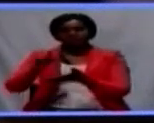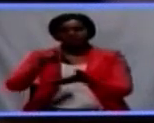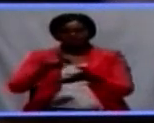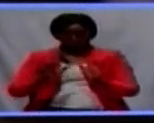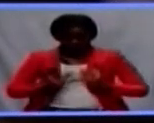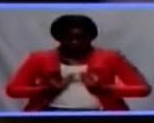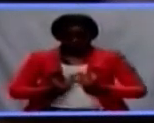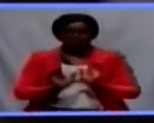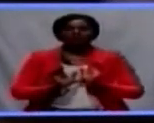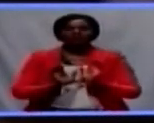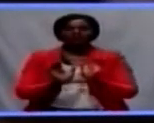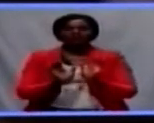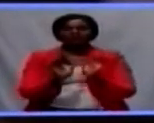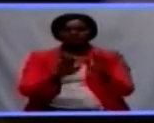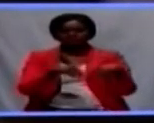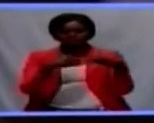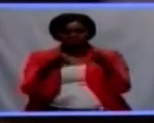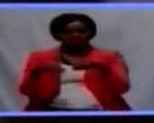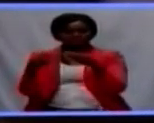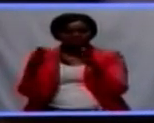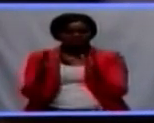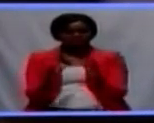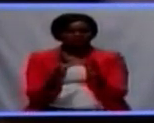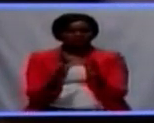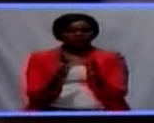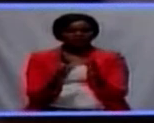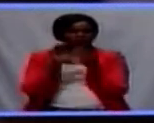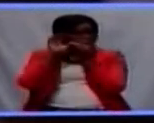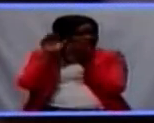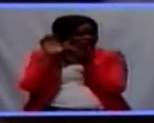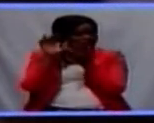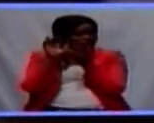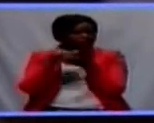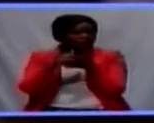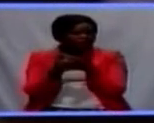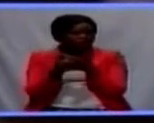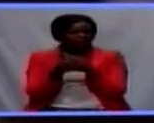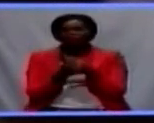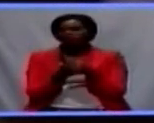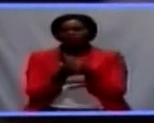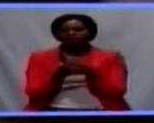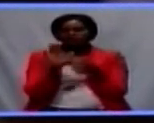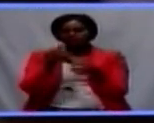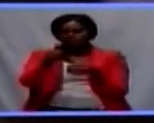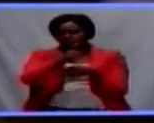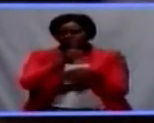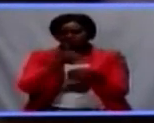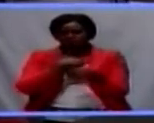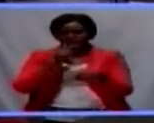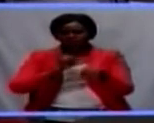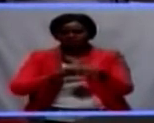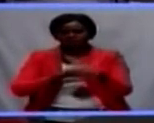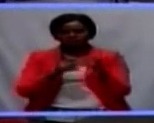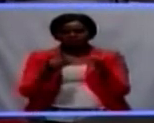pressure on suppliers whom you expect taxes from. Do you sometimes think that it